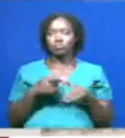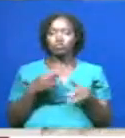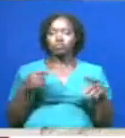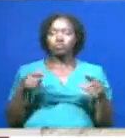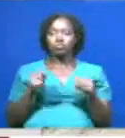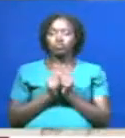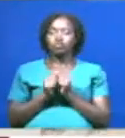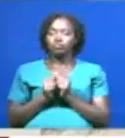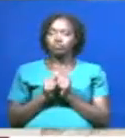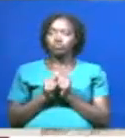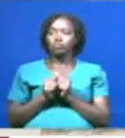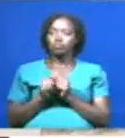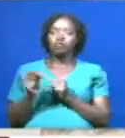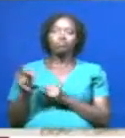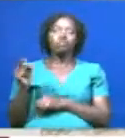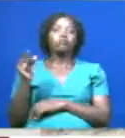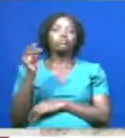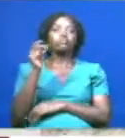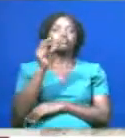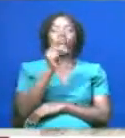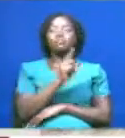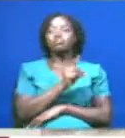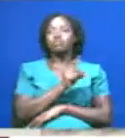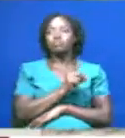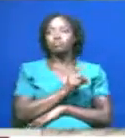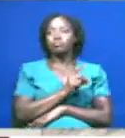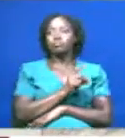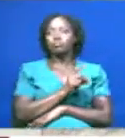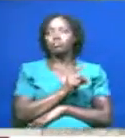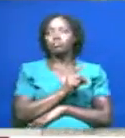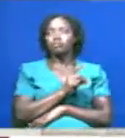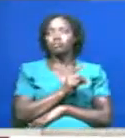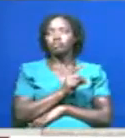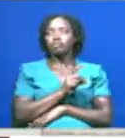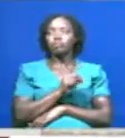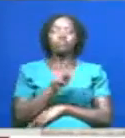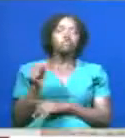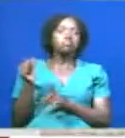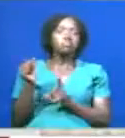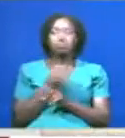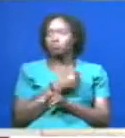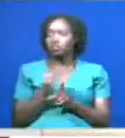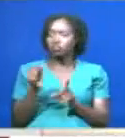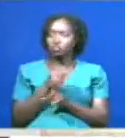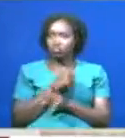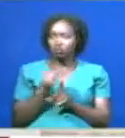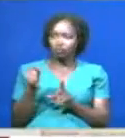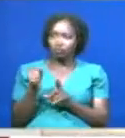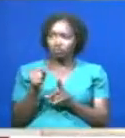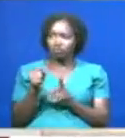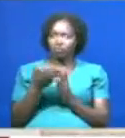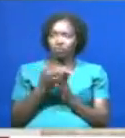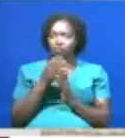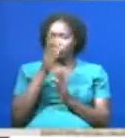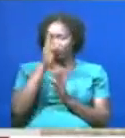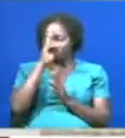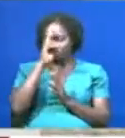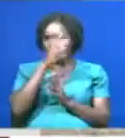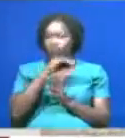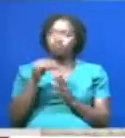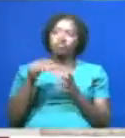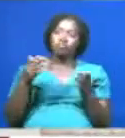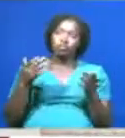to 12 and even through to 1, it was a chaotic run-ins between the police and the locals